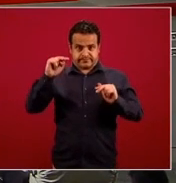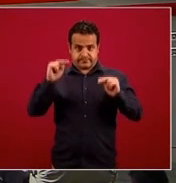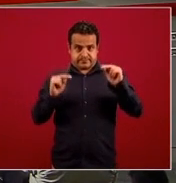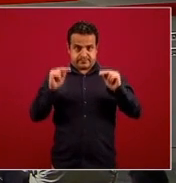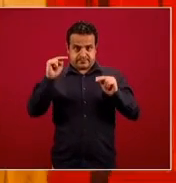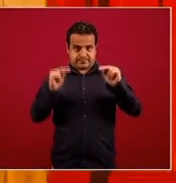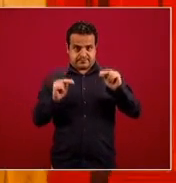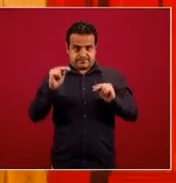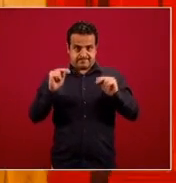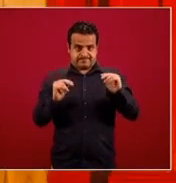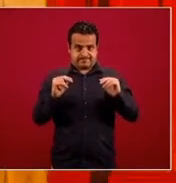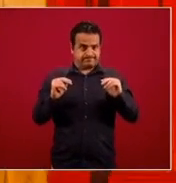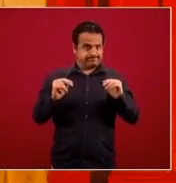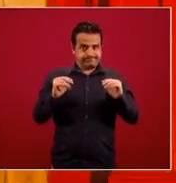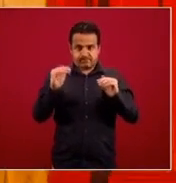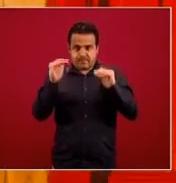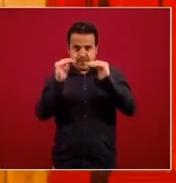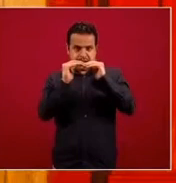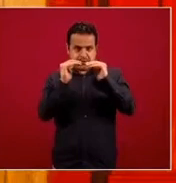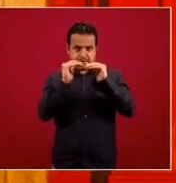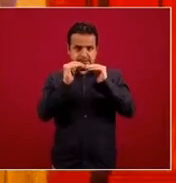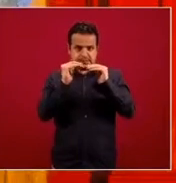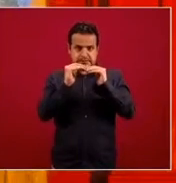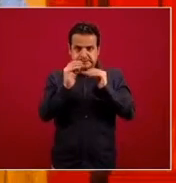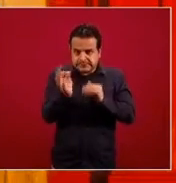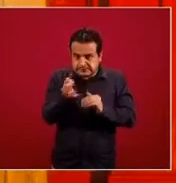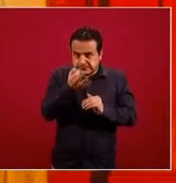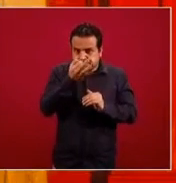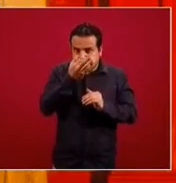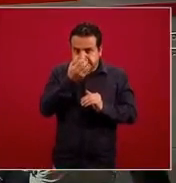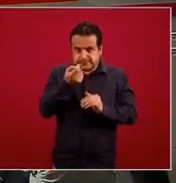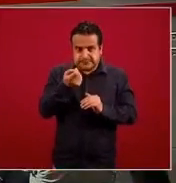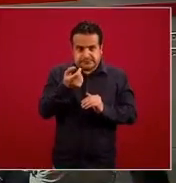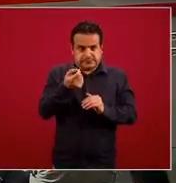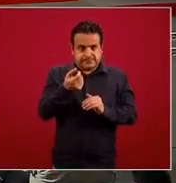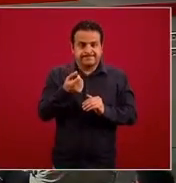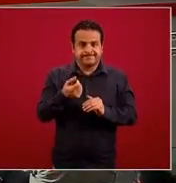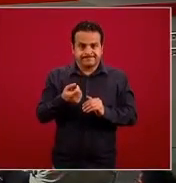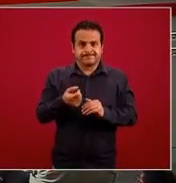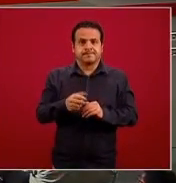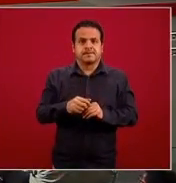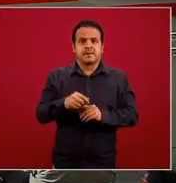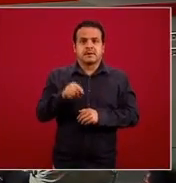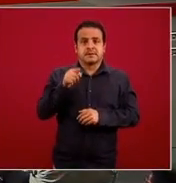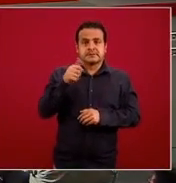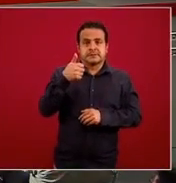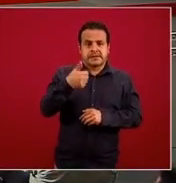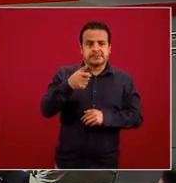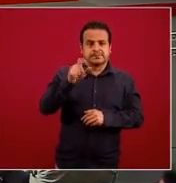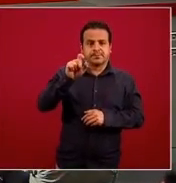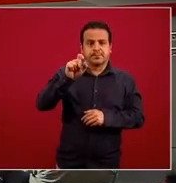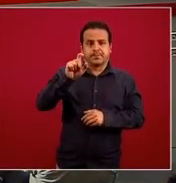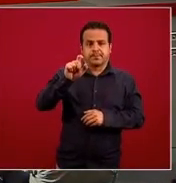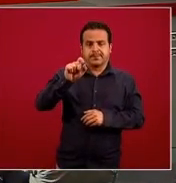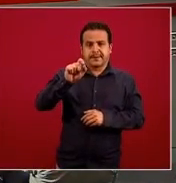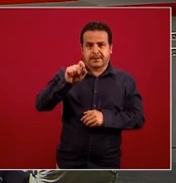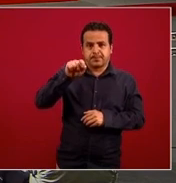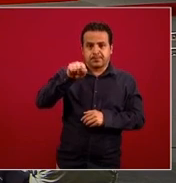though we surpassed the European region a few days ago, we haven't seen a